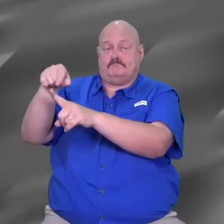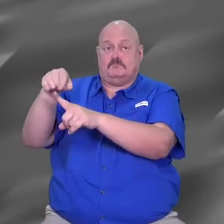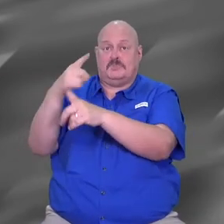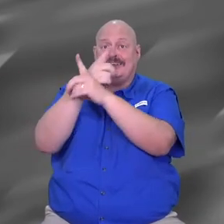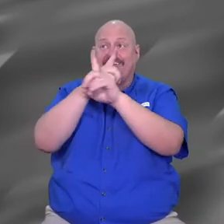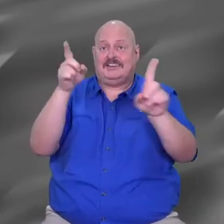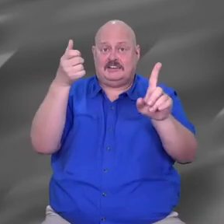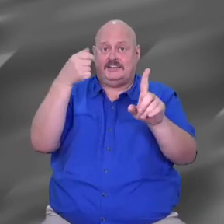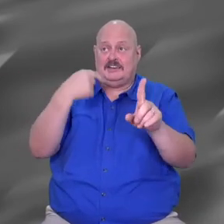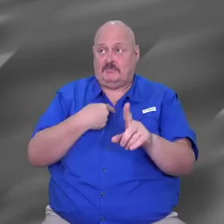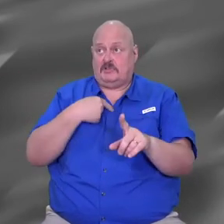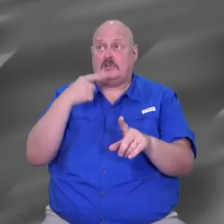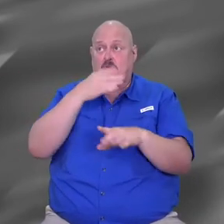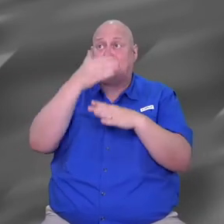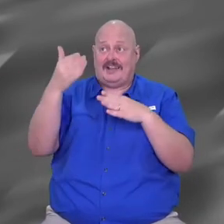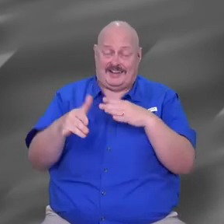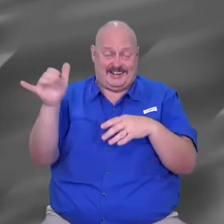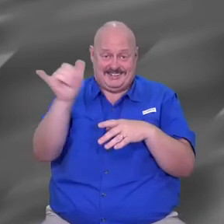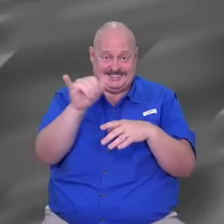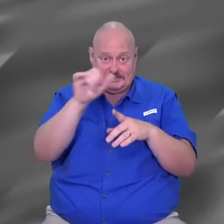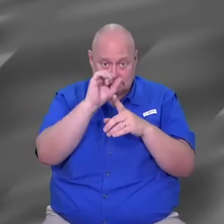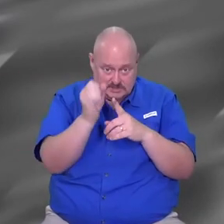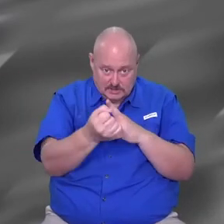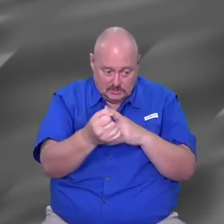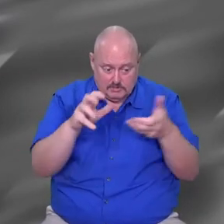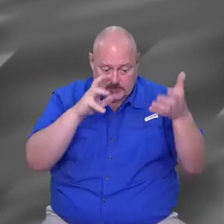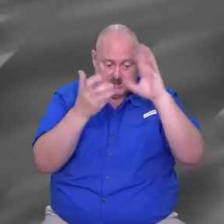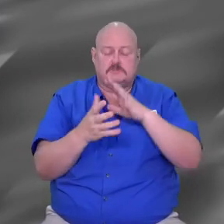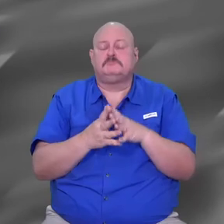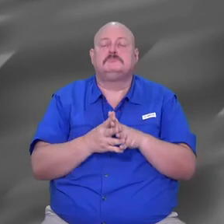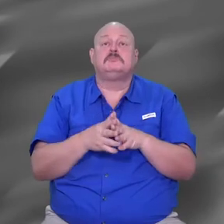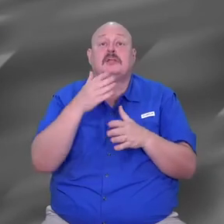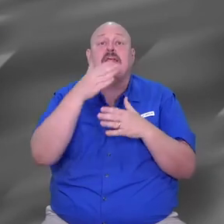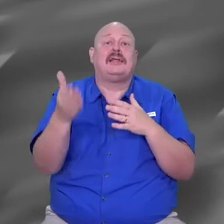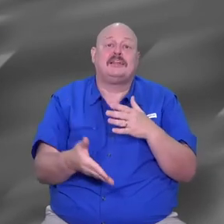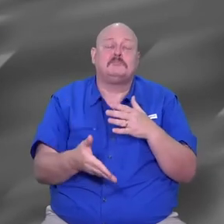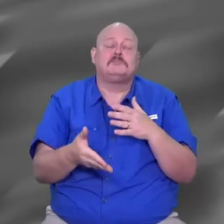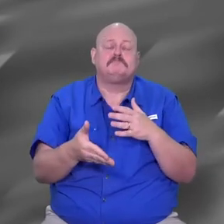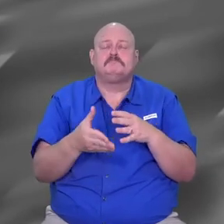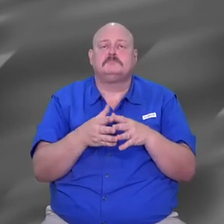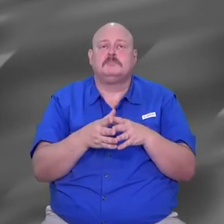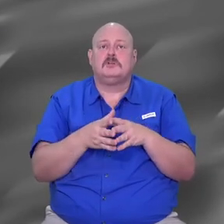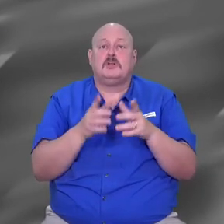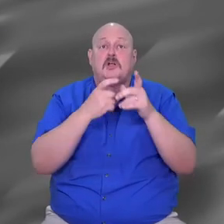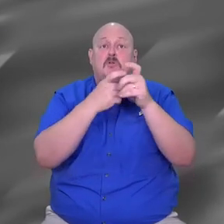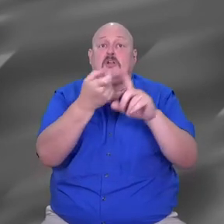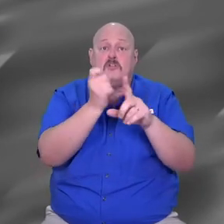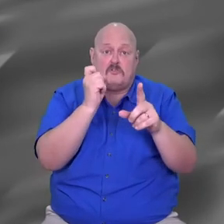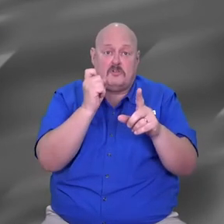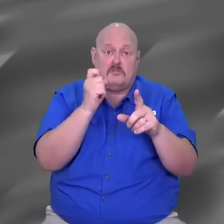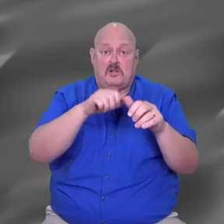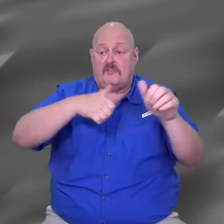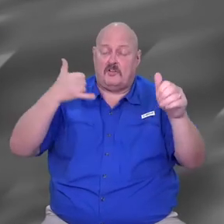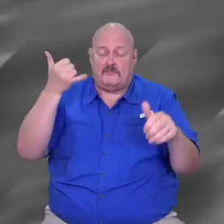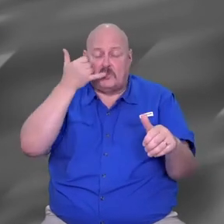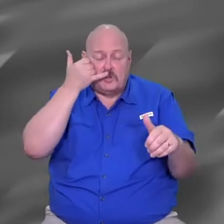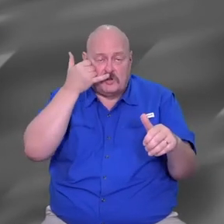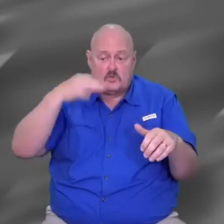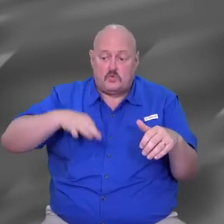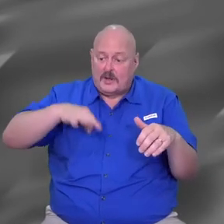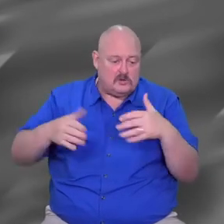Deliver me. You're going to end up in the same mess. You're going to end up running from, avoiding phone calls,